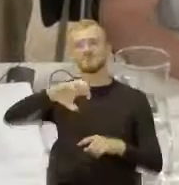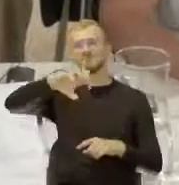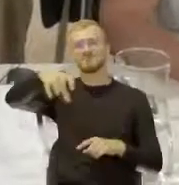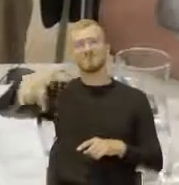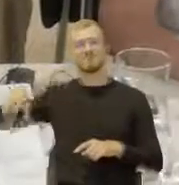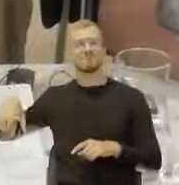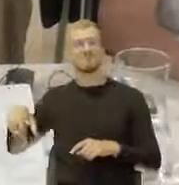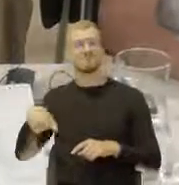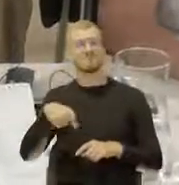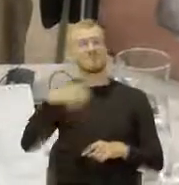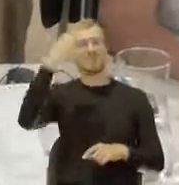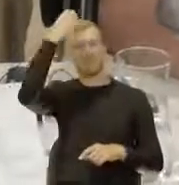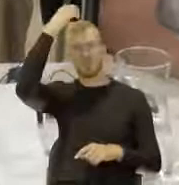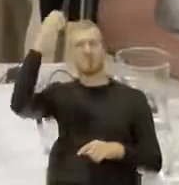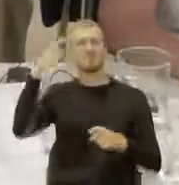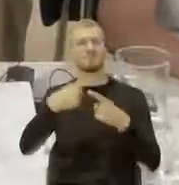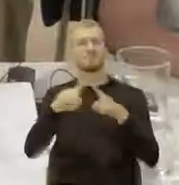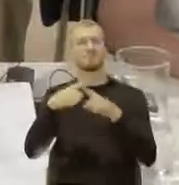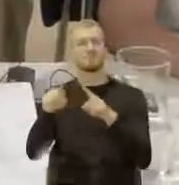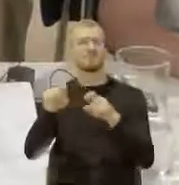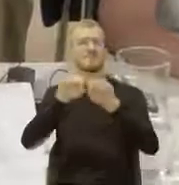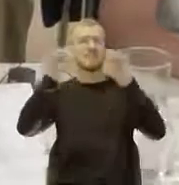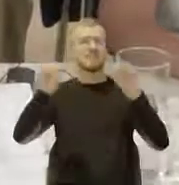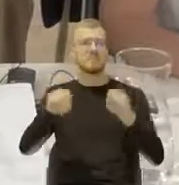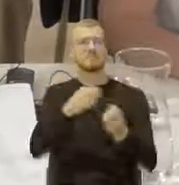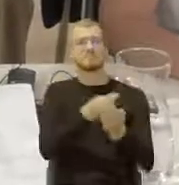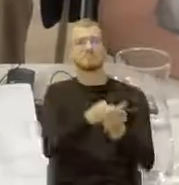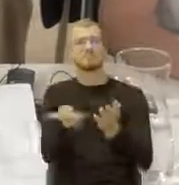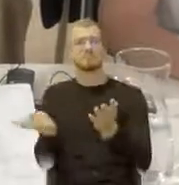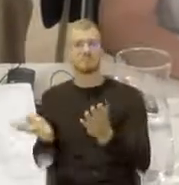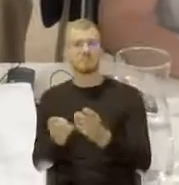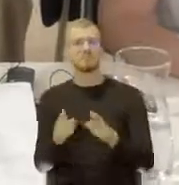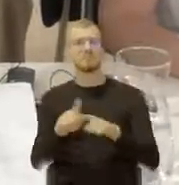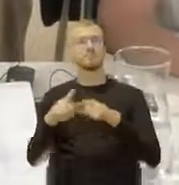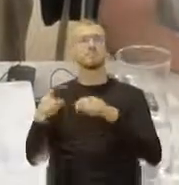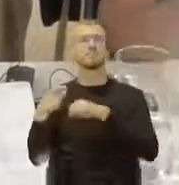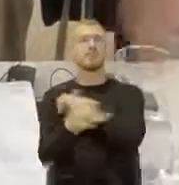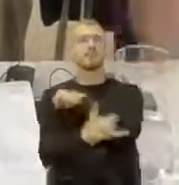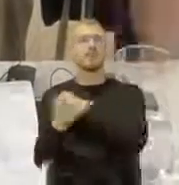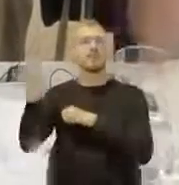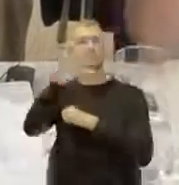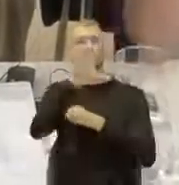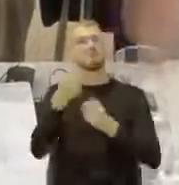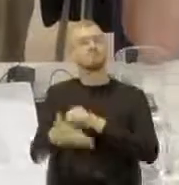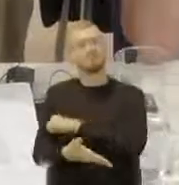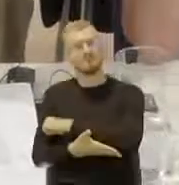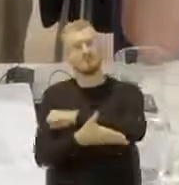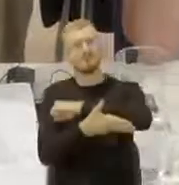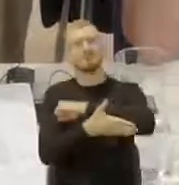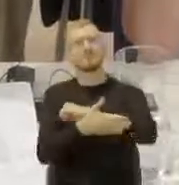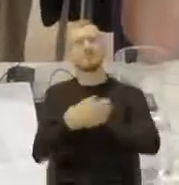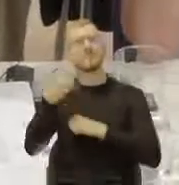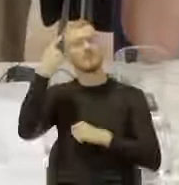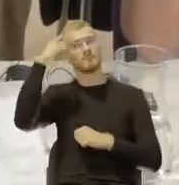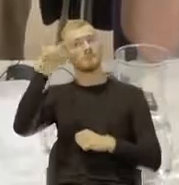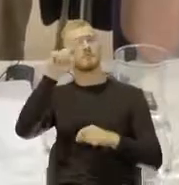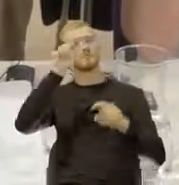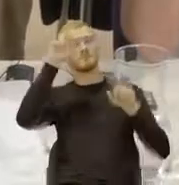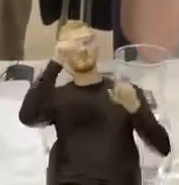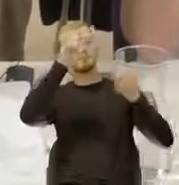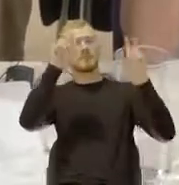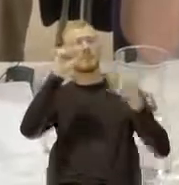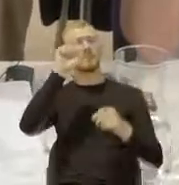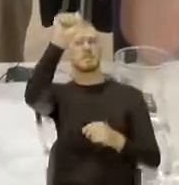the advocacy for its democratization. We've already supported you in the inclusion of UCLG in